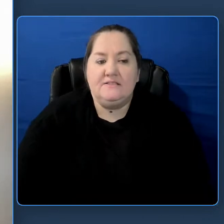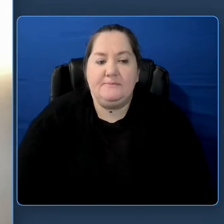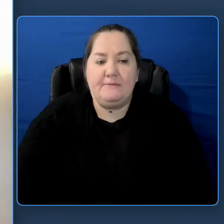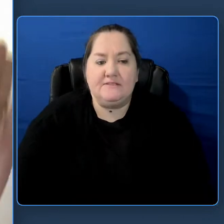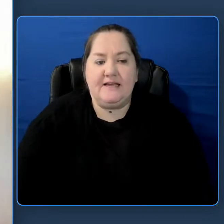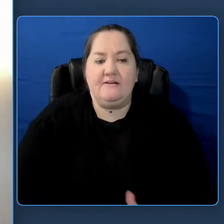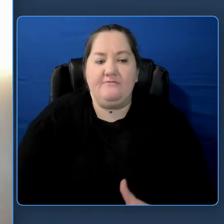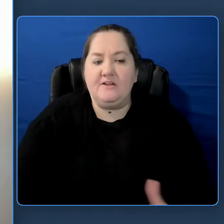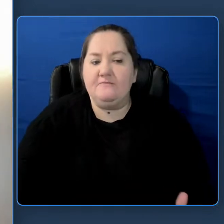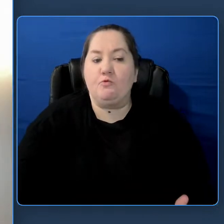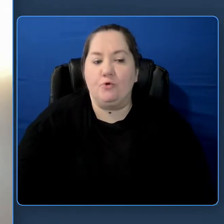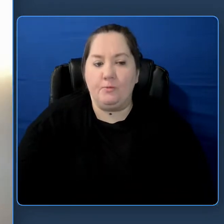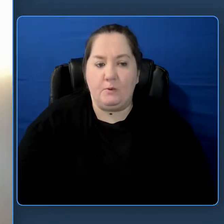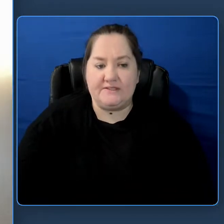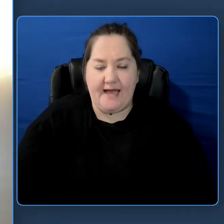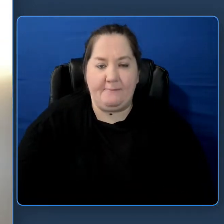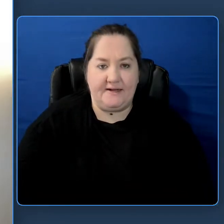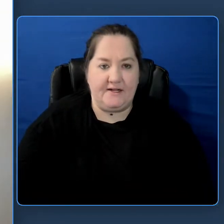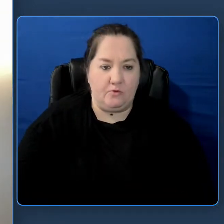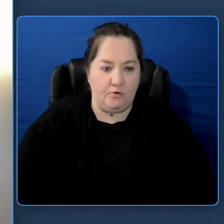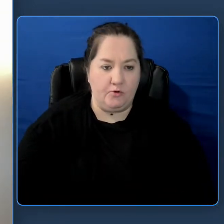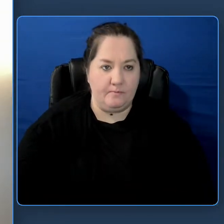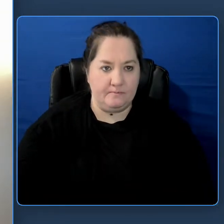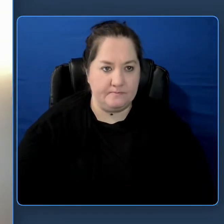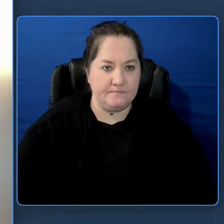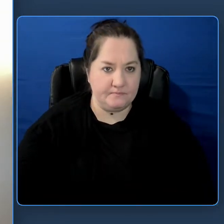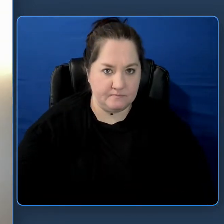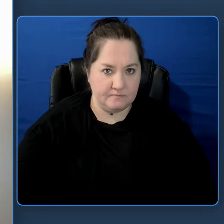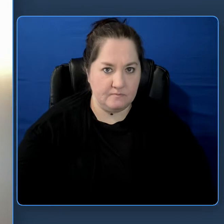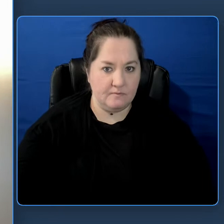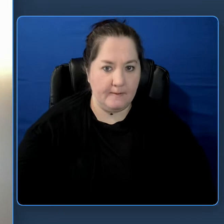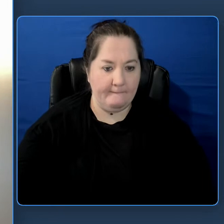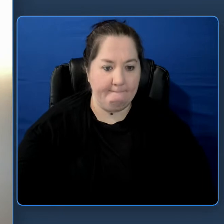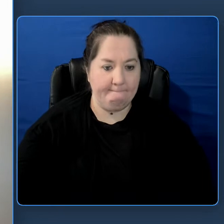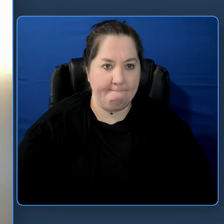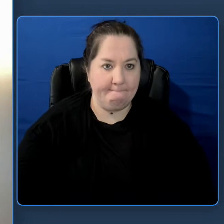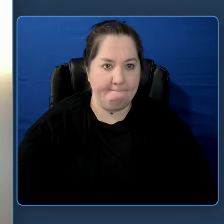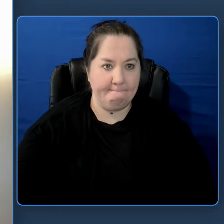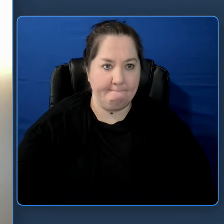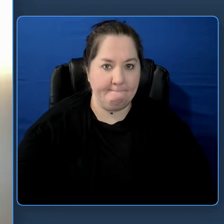see, to be able to get a feel of the room and what's happening in the room.